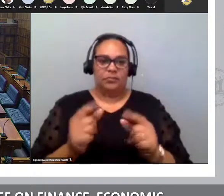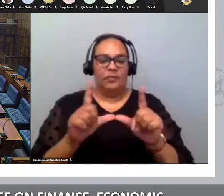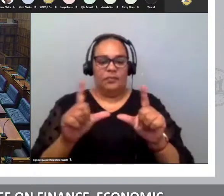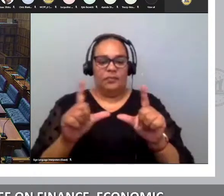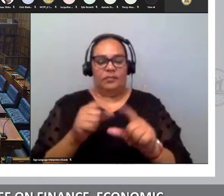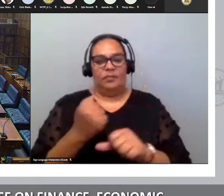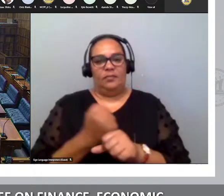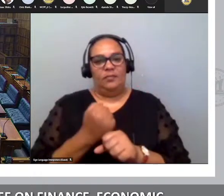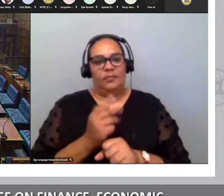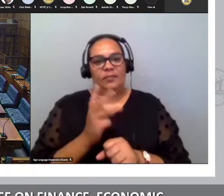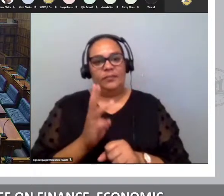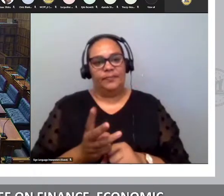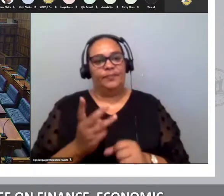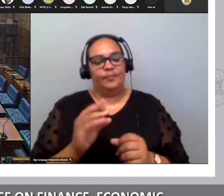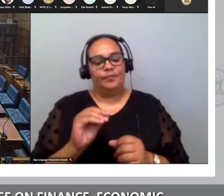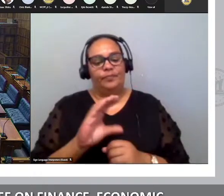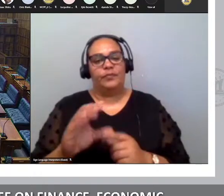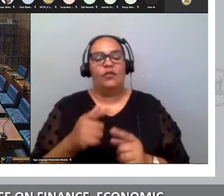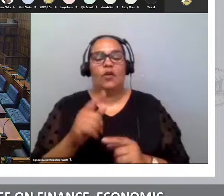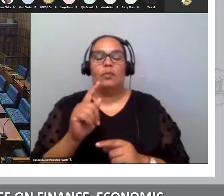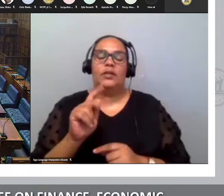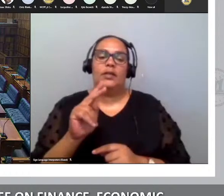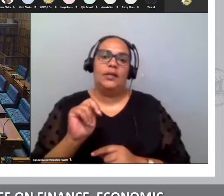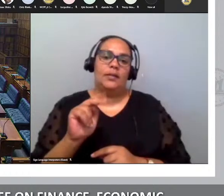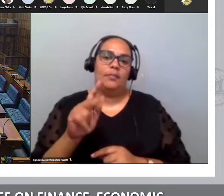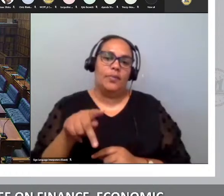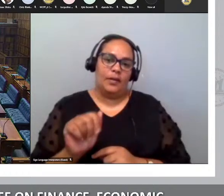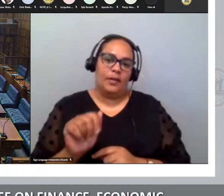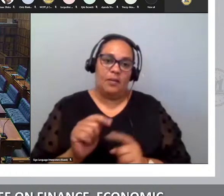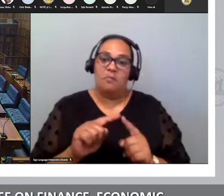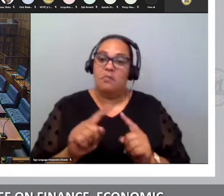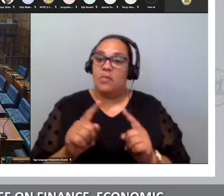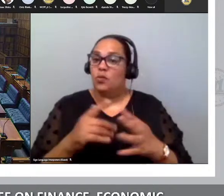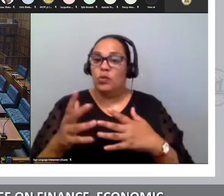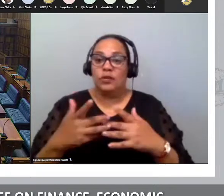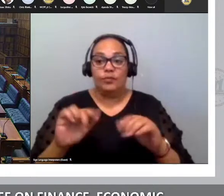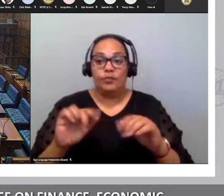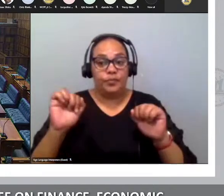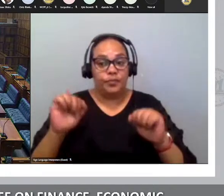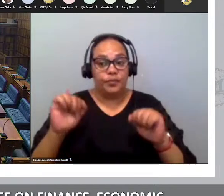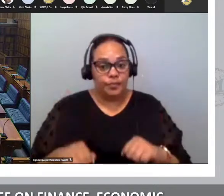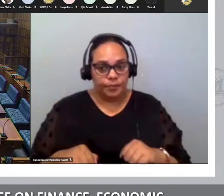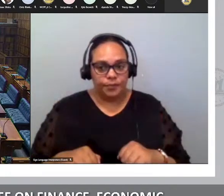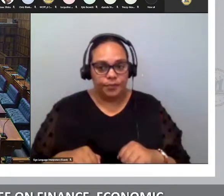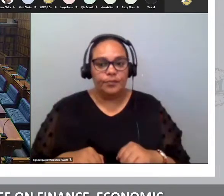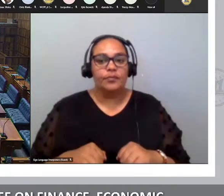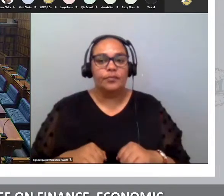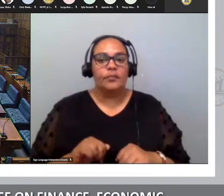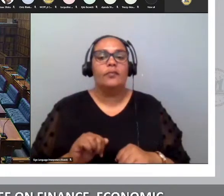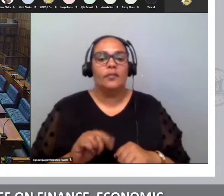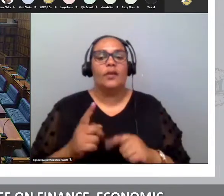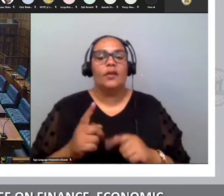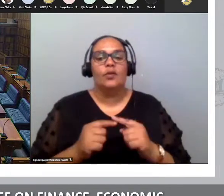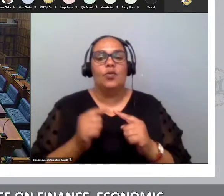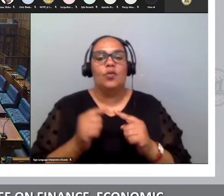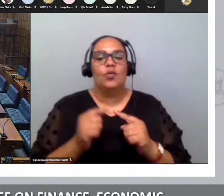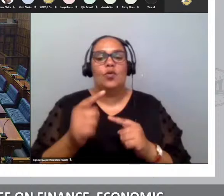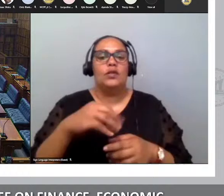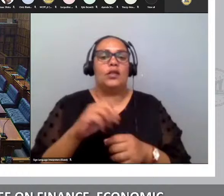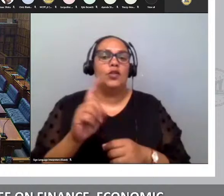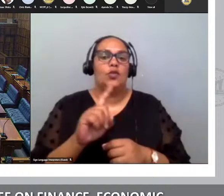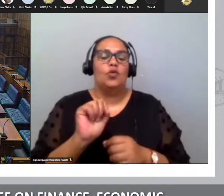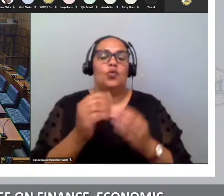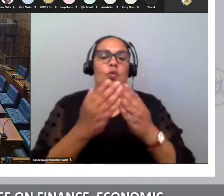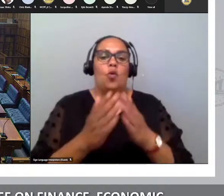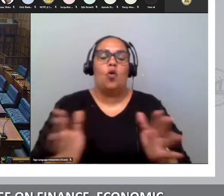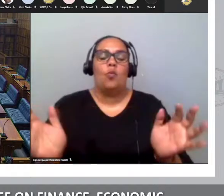operator as issued by tnpa and whatever has been agreed upon then goes into a open